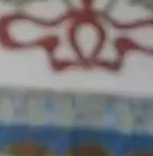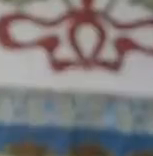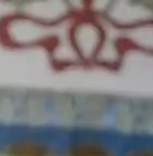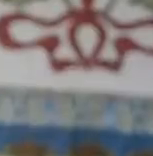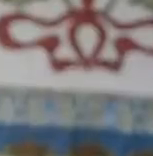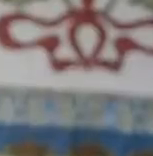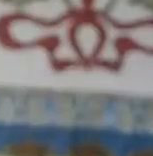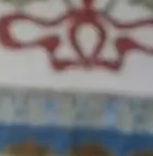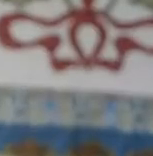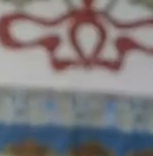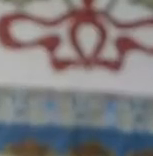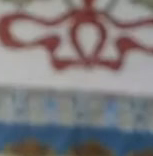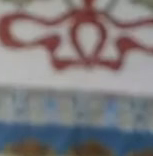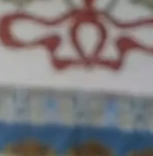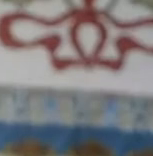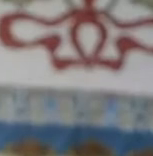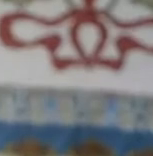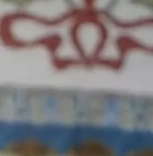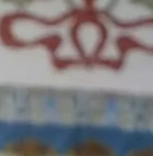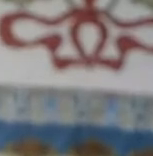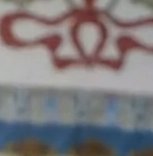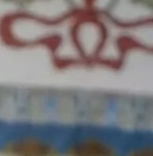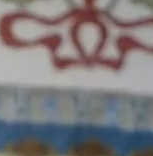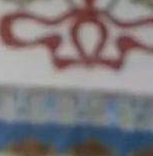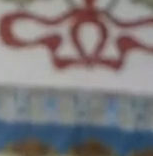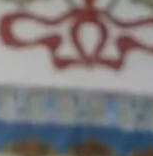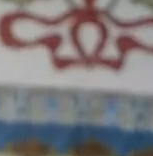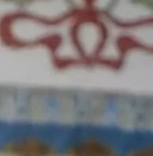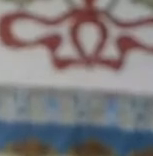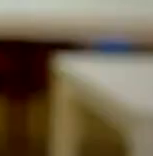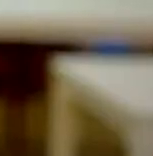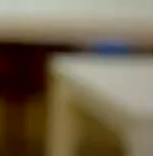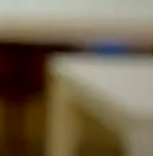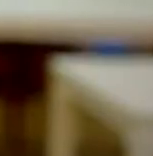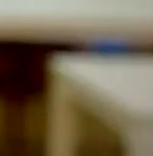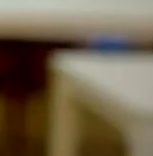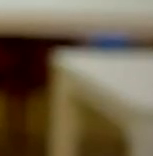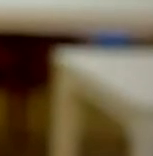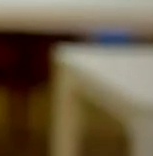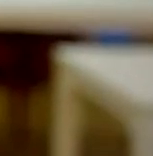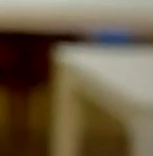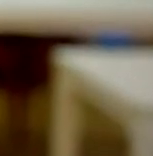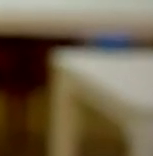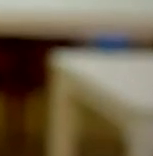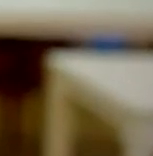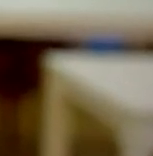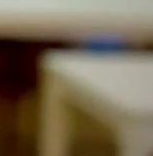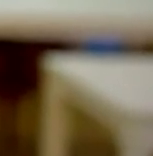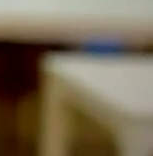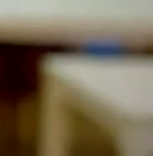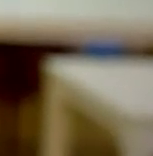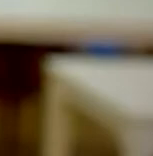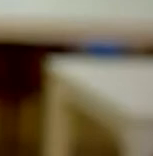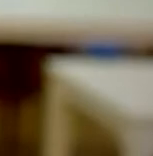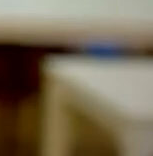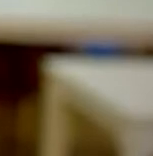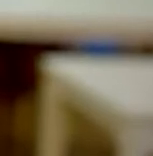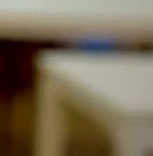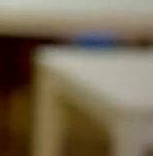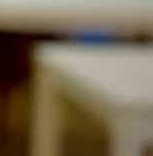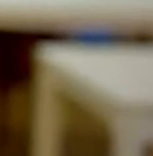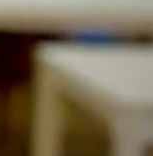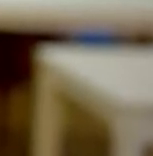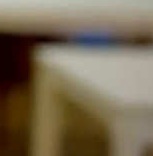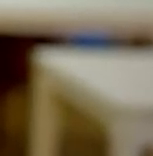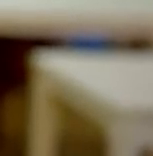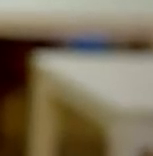are a very, very special bunch. And we deserve the respect and the pay from the federal government that we need to do our